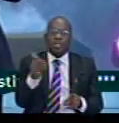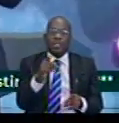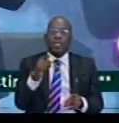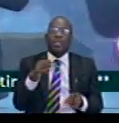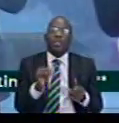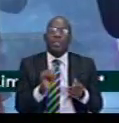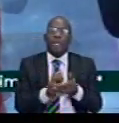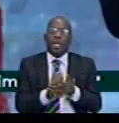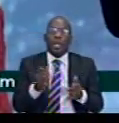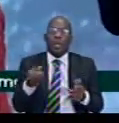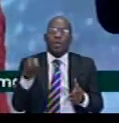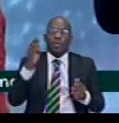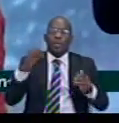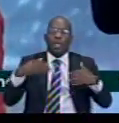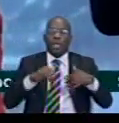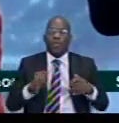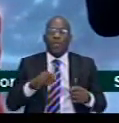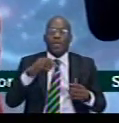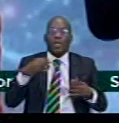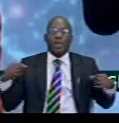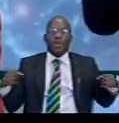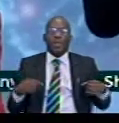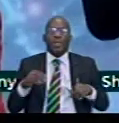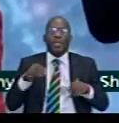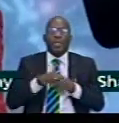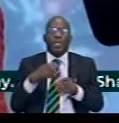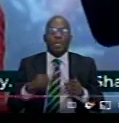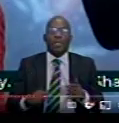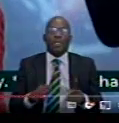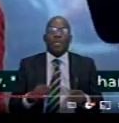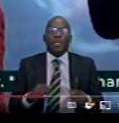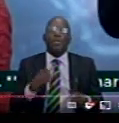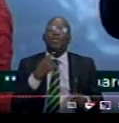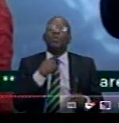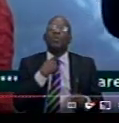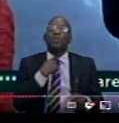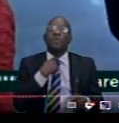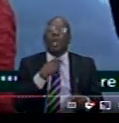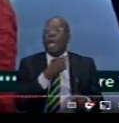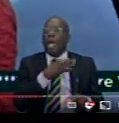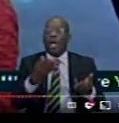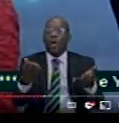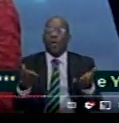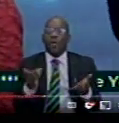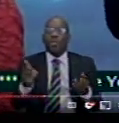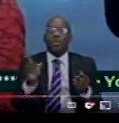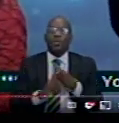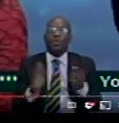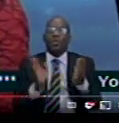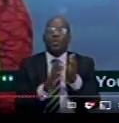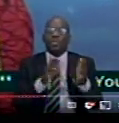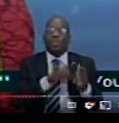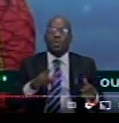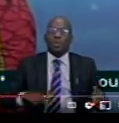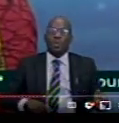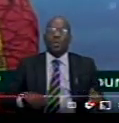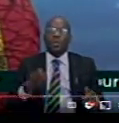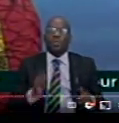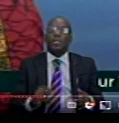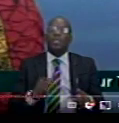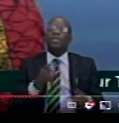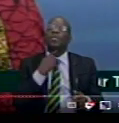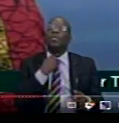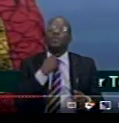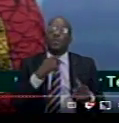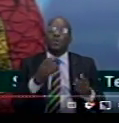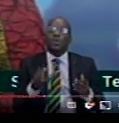who was feeling pain in the throat, she also wanted to shout to answer the praise the Lord, and by the grace of God, her throat was open